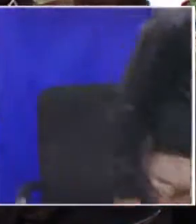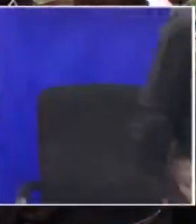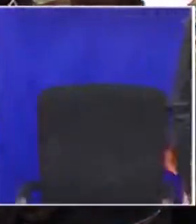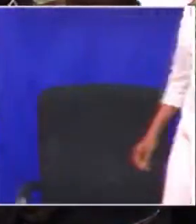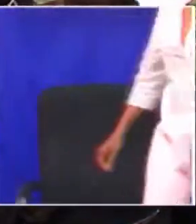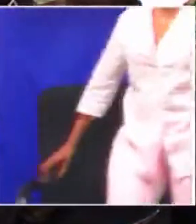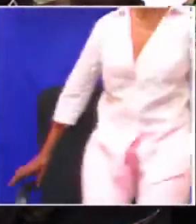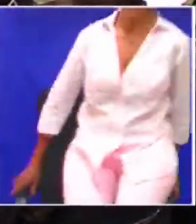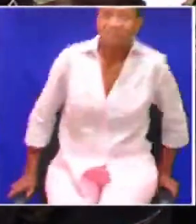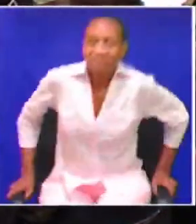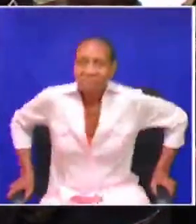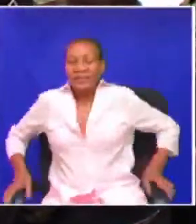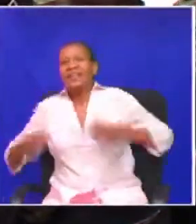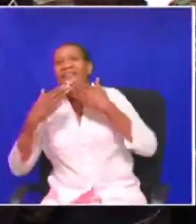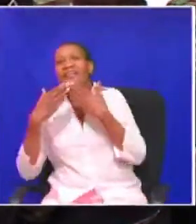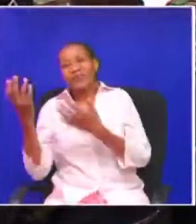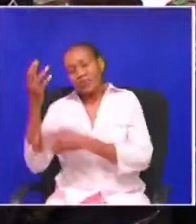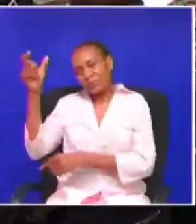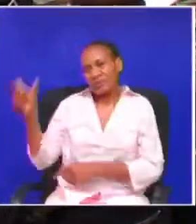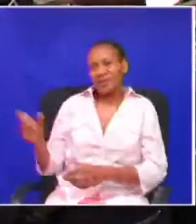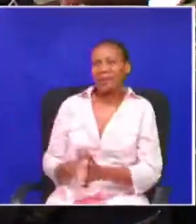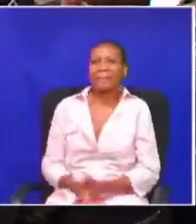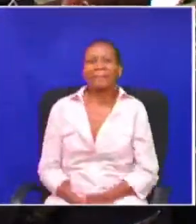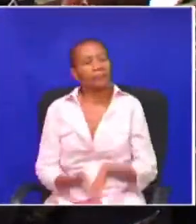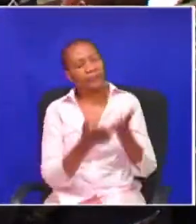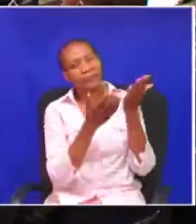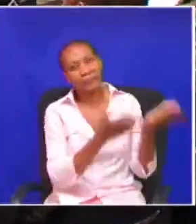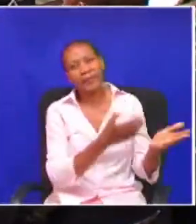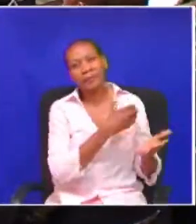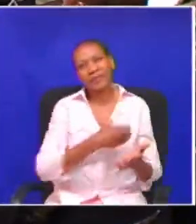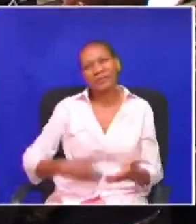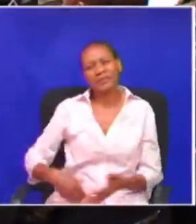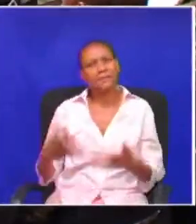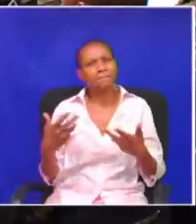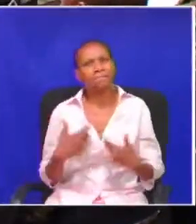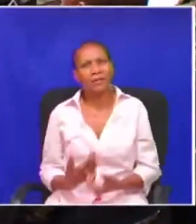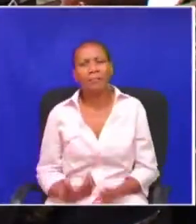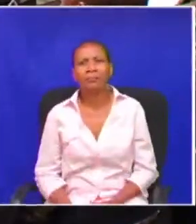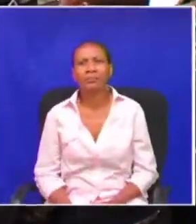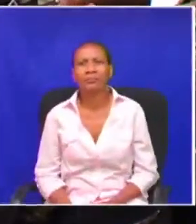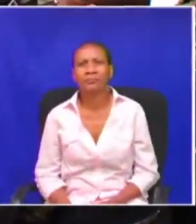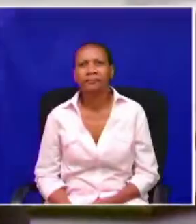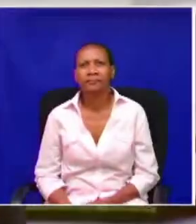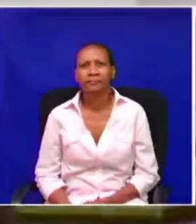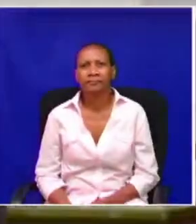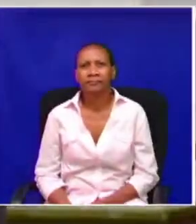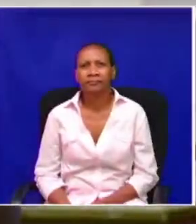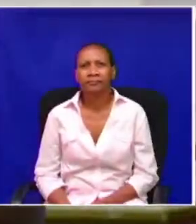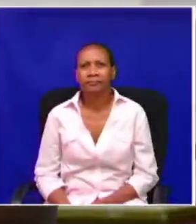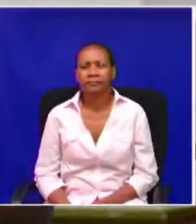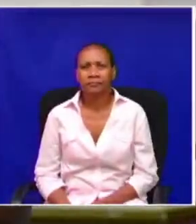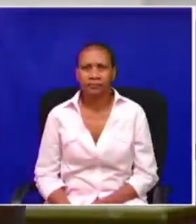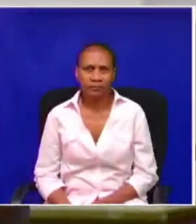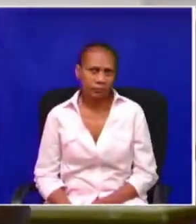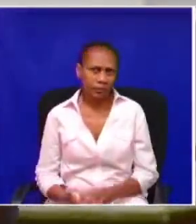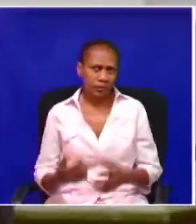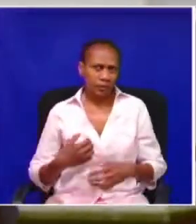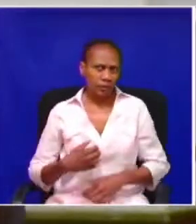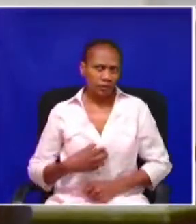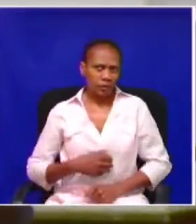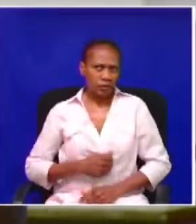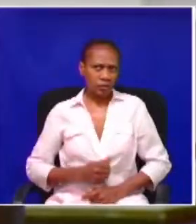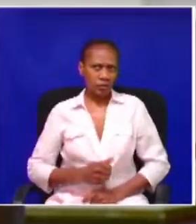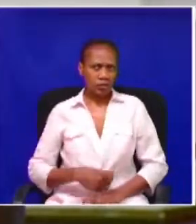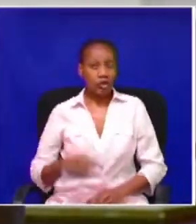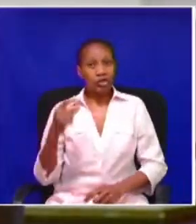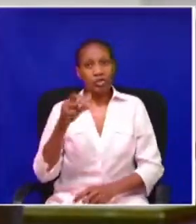Thank you, Honorable Speaker. Mr. President, I feel very sorry. Maybe you'll need to go on another retreat so your GNU partners